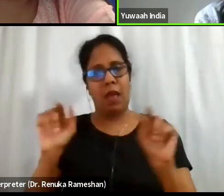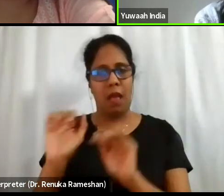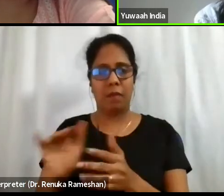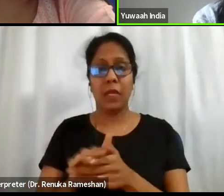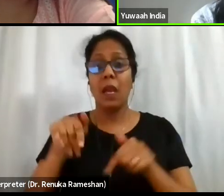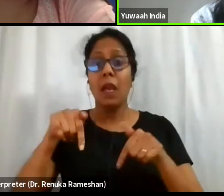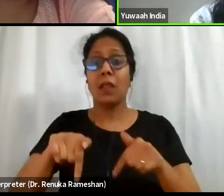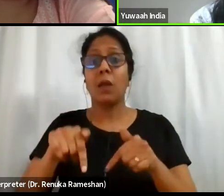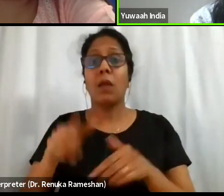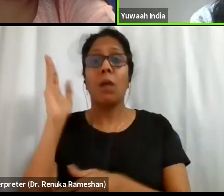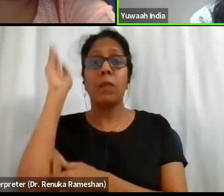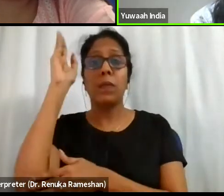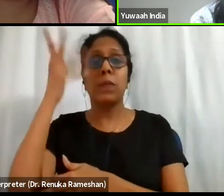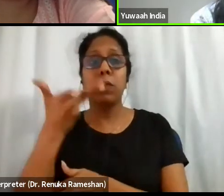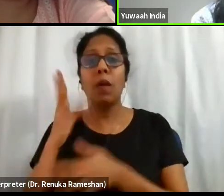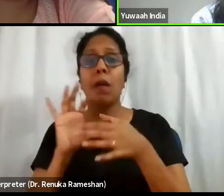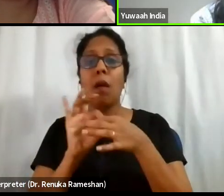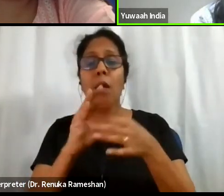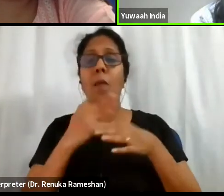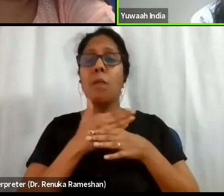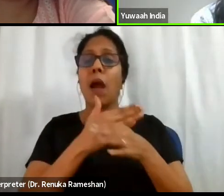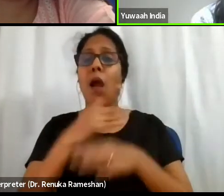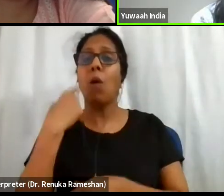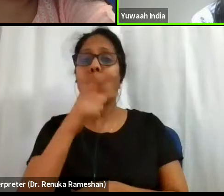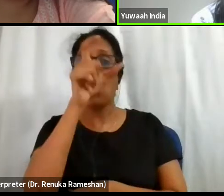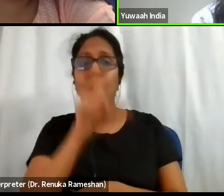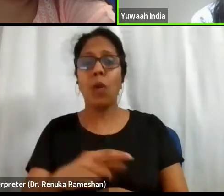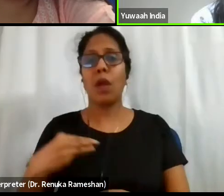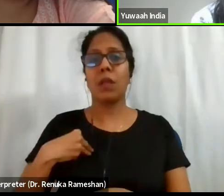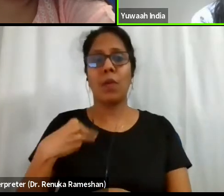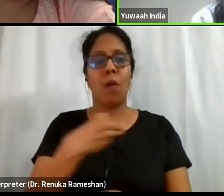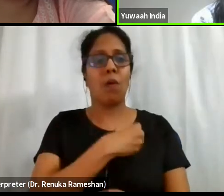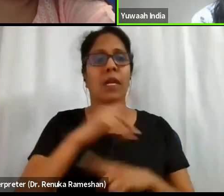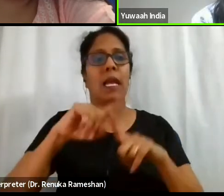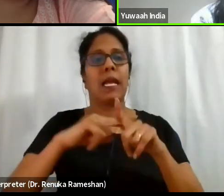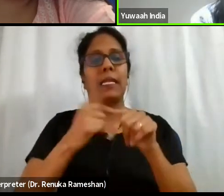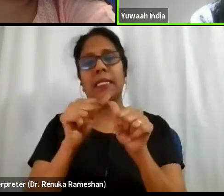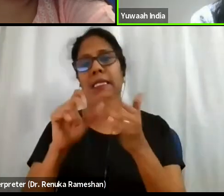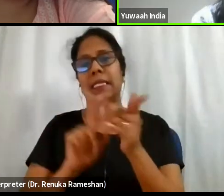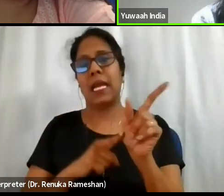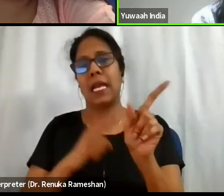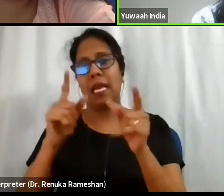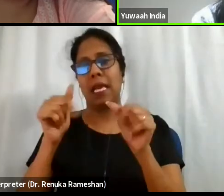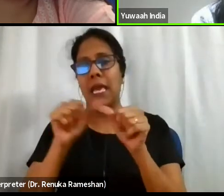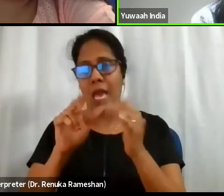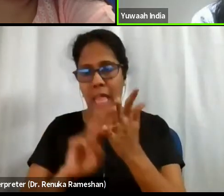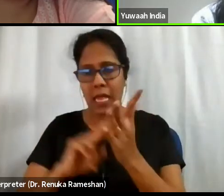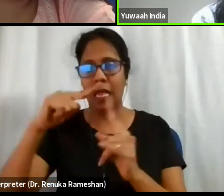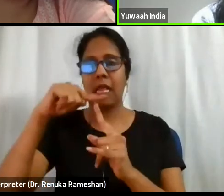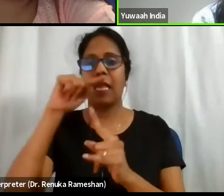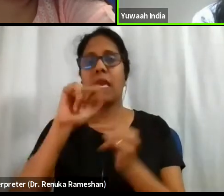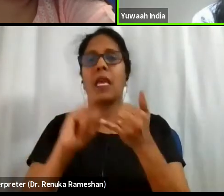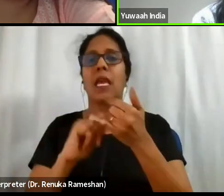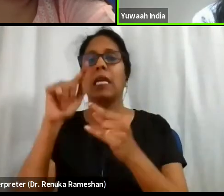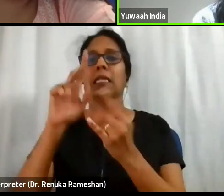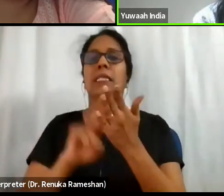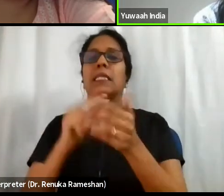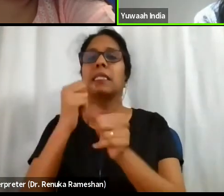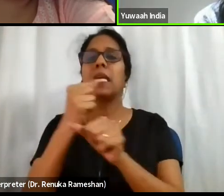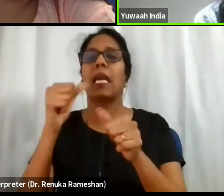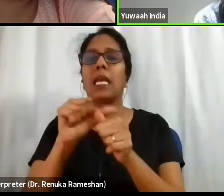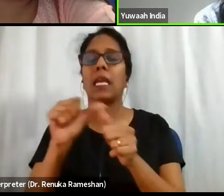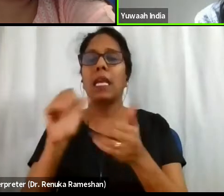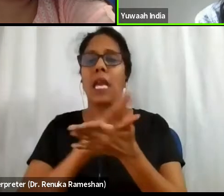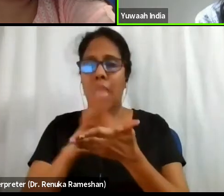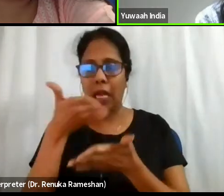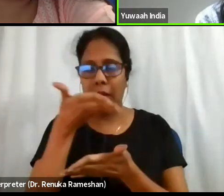in partnership with Dr. Jayanti Singh and will focus on home management of COVID-19. In today's session, we'll be covering